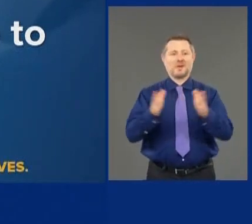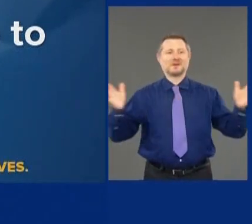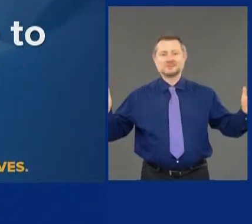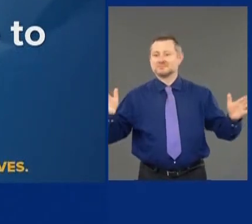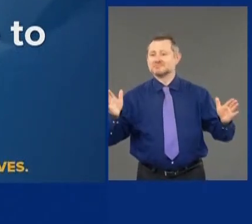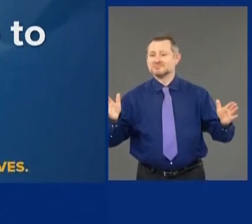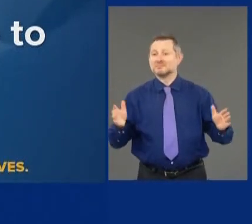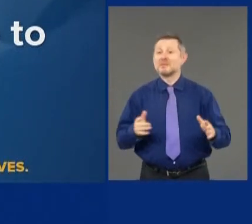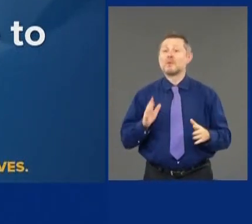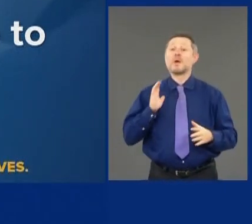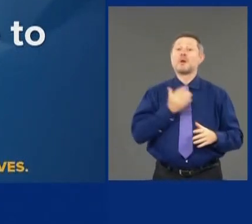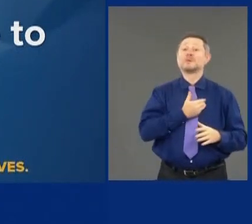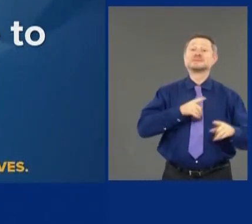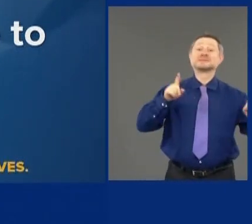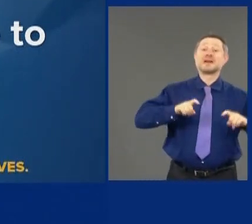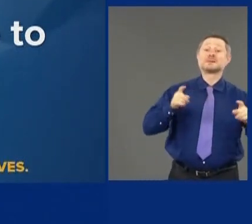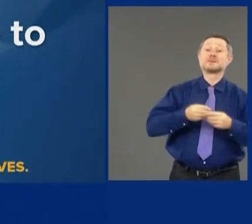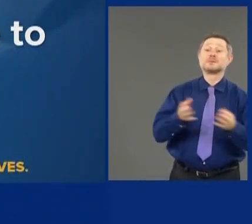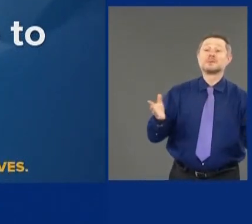testing capacity